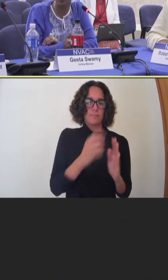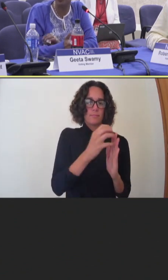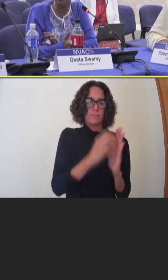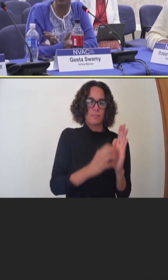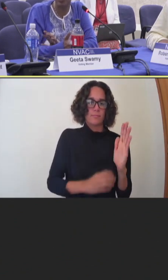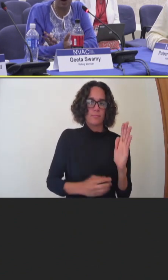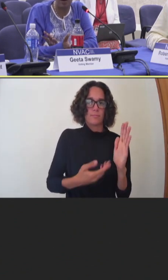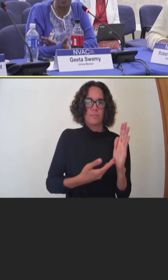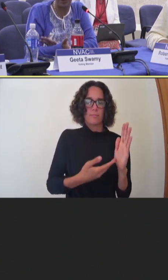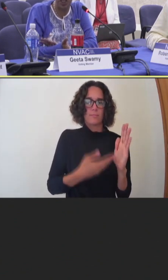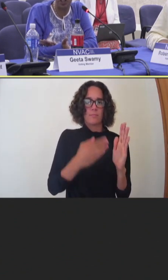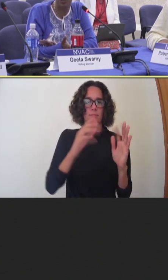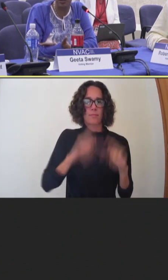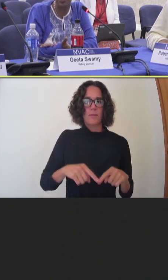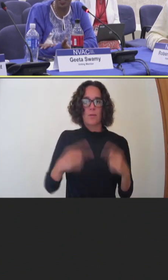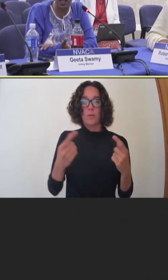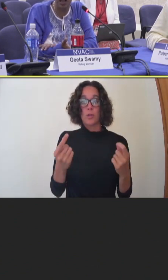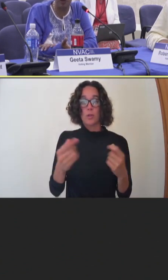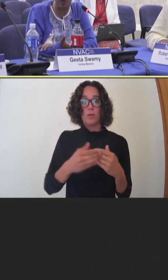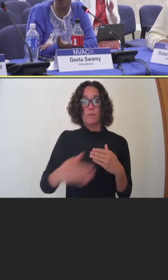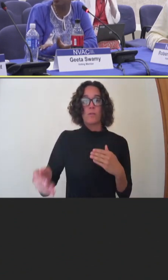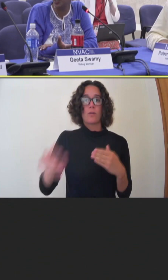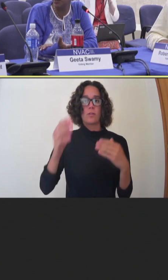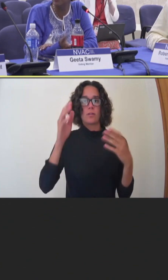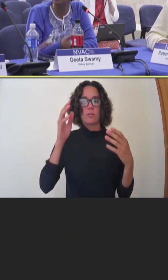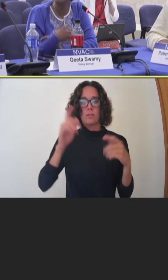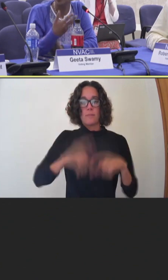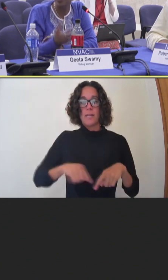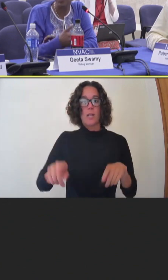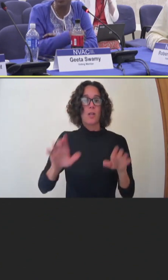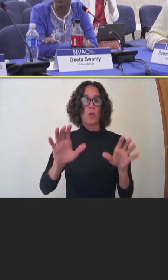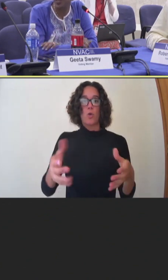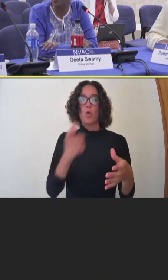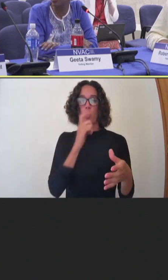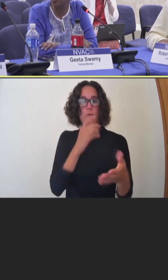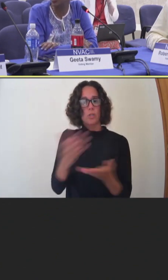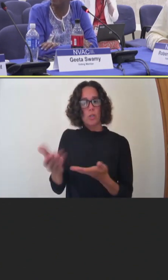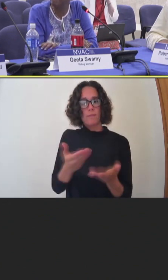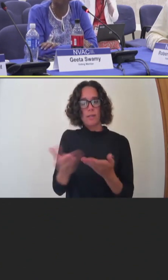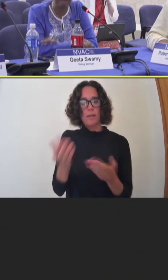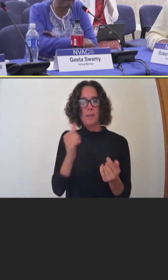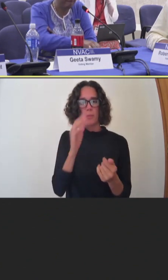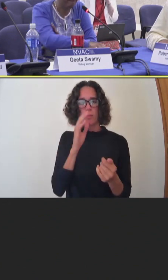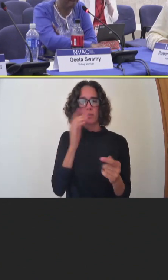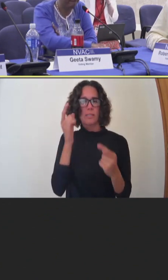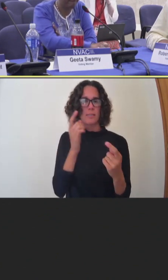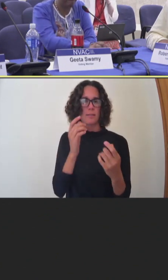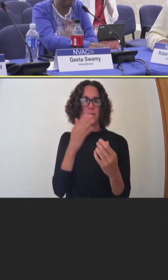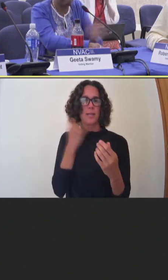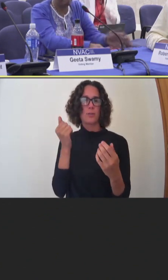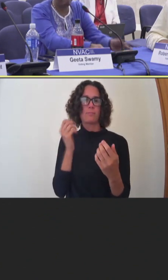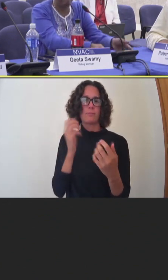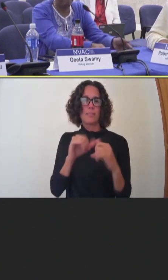who the population that's indicated for would be, and to put that into motion.